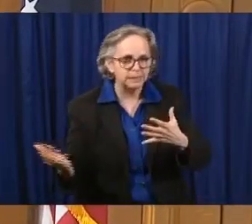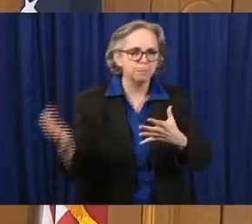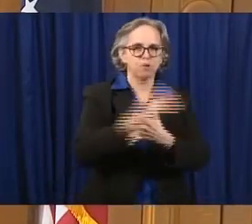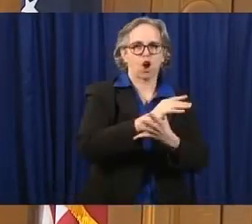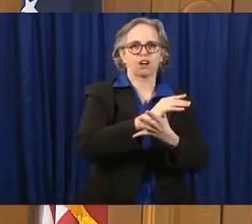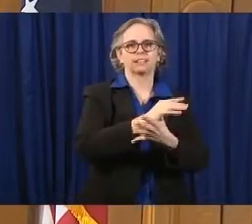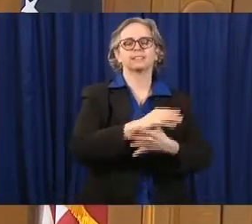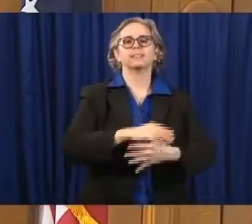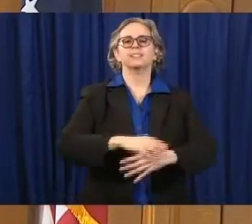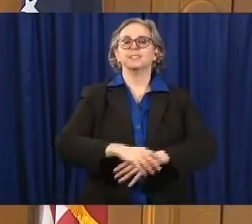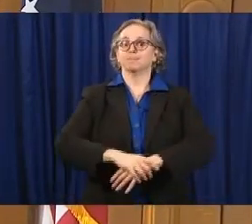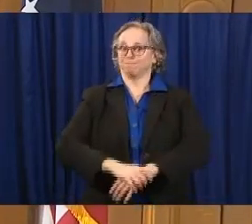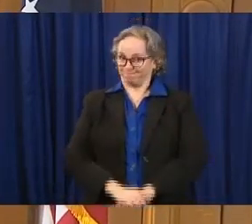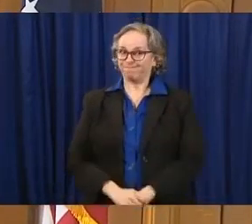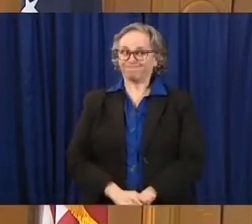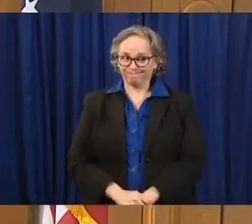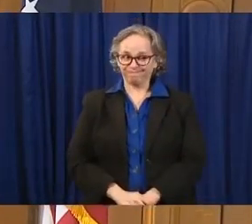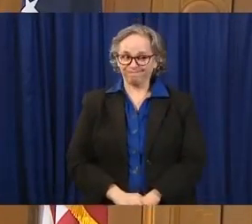very much. That is